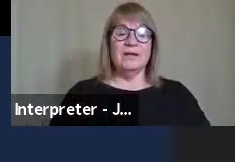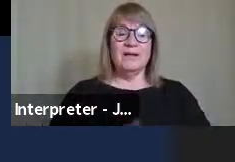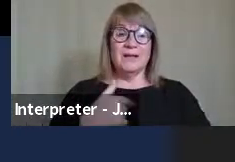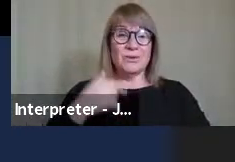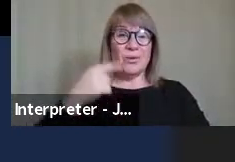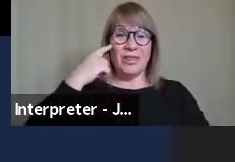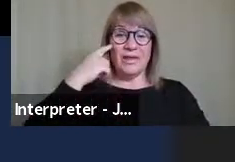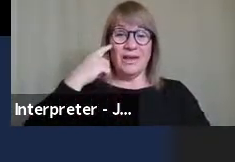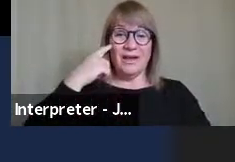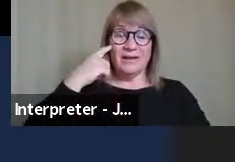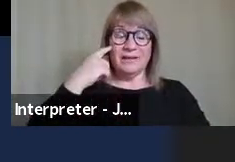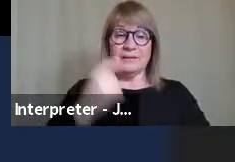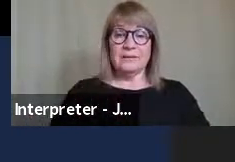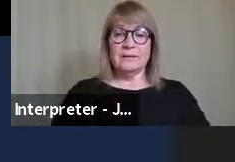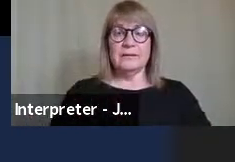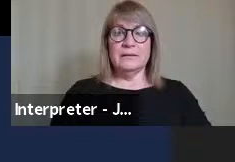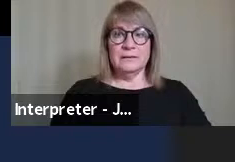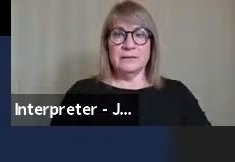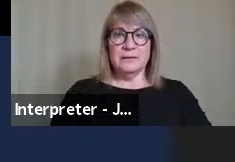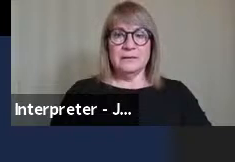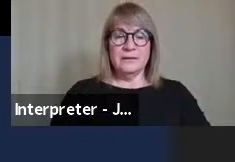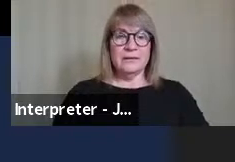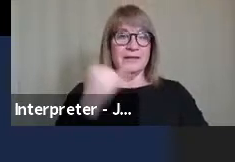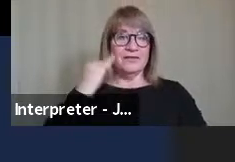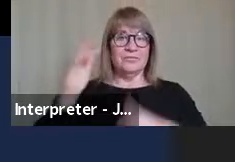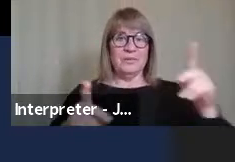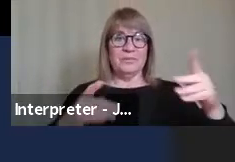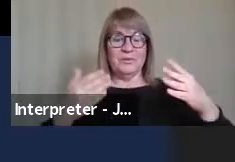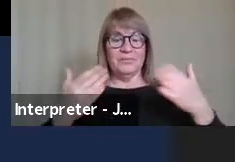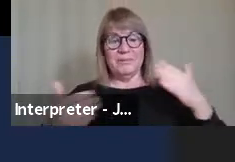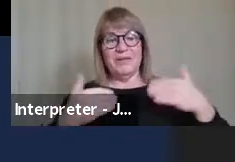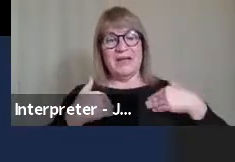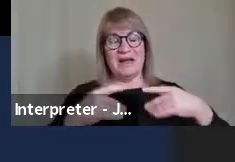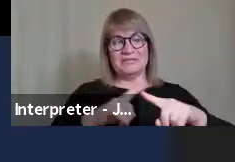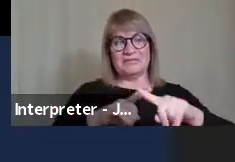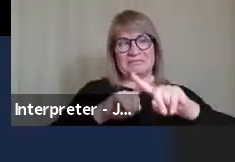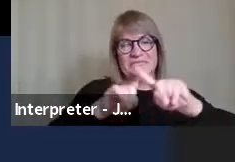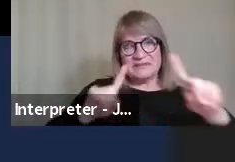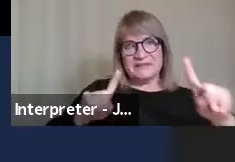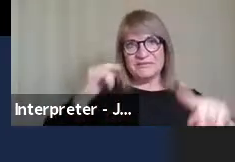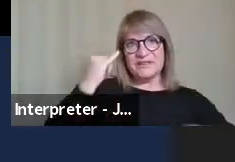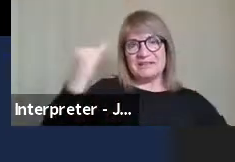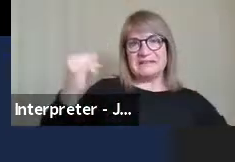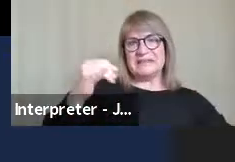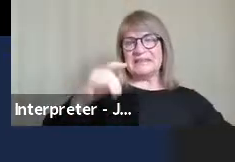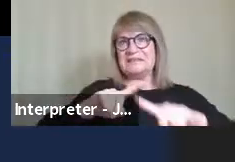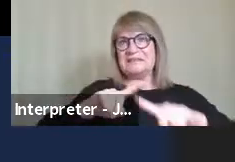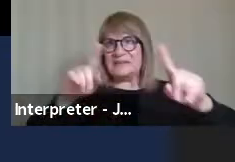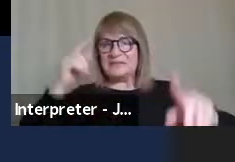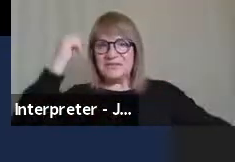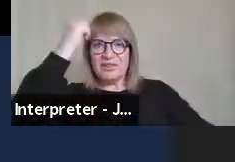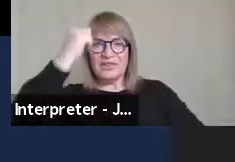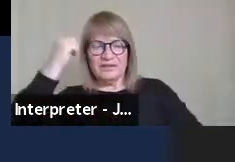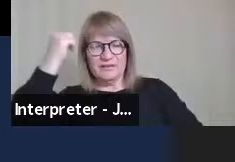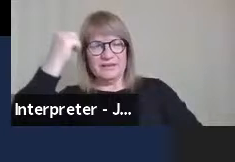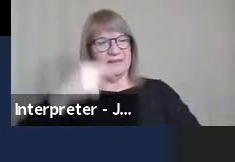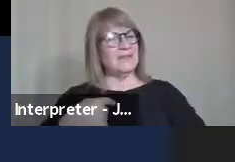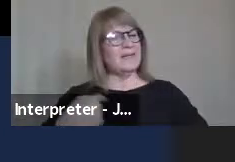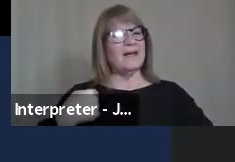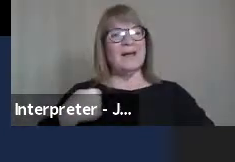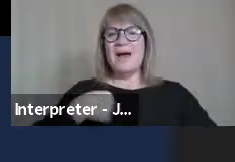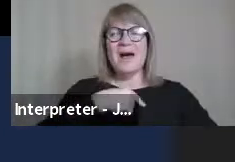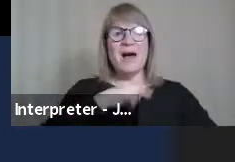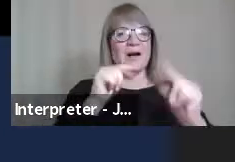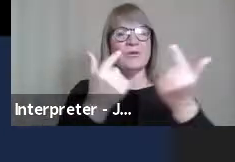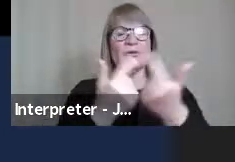of uh you know uh differences that people might have with different theories including frank wilderson's work we really take seriously this idea